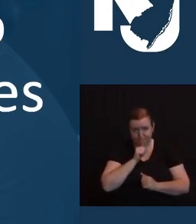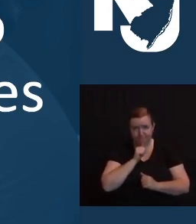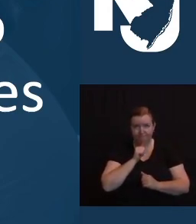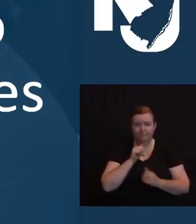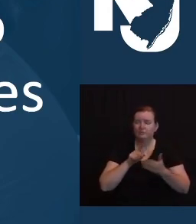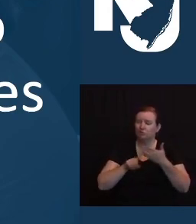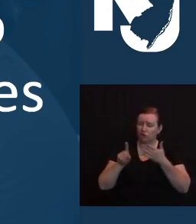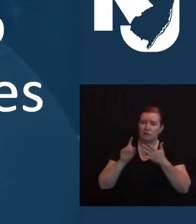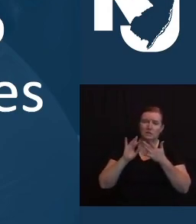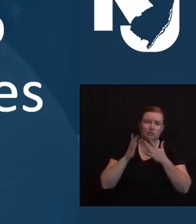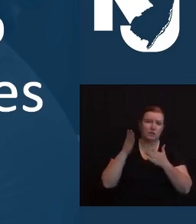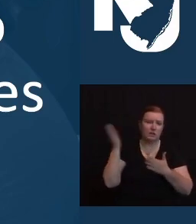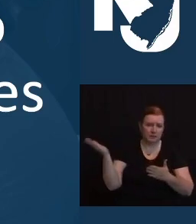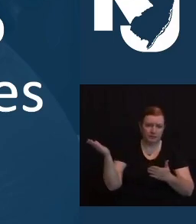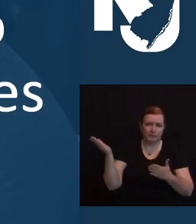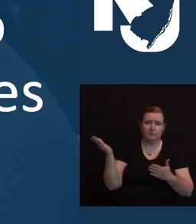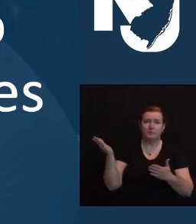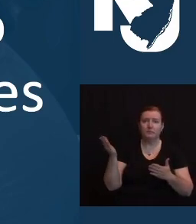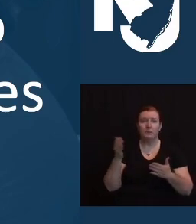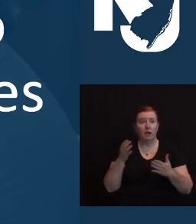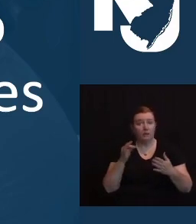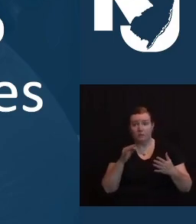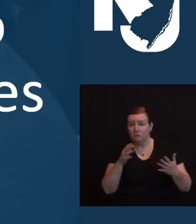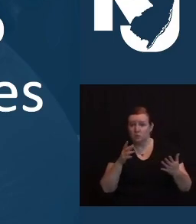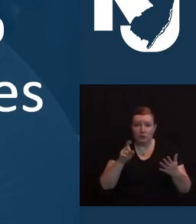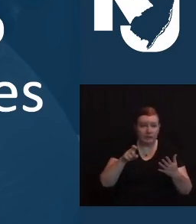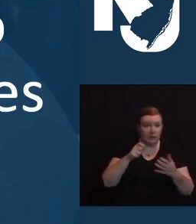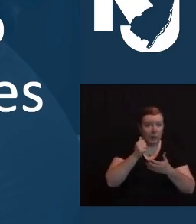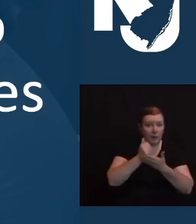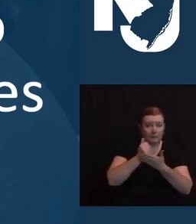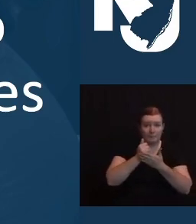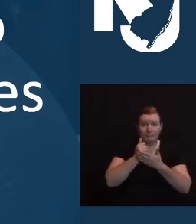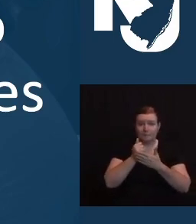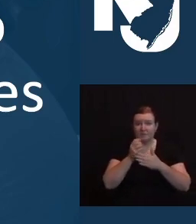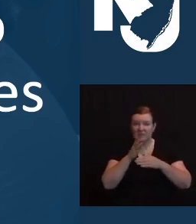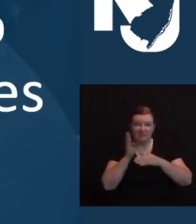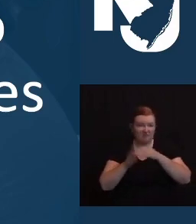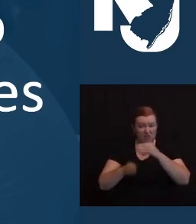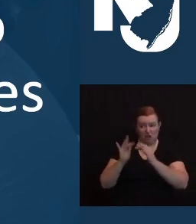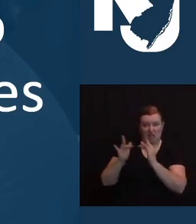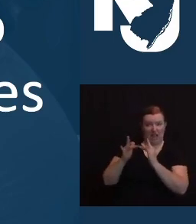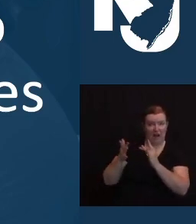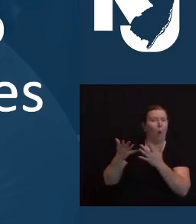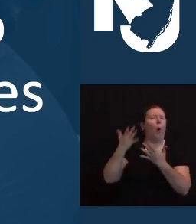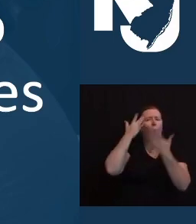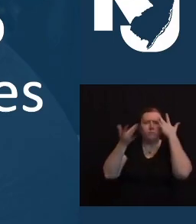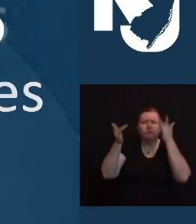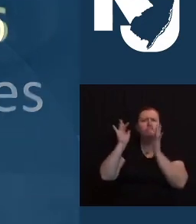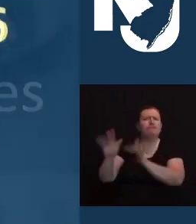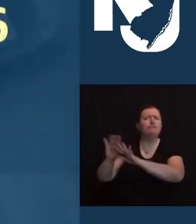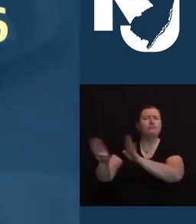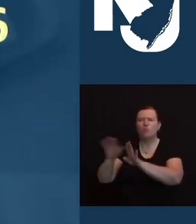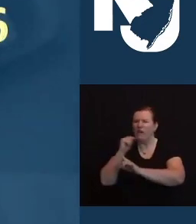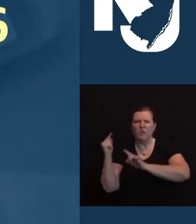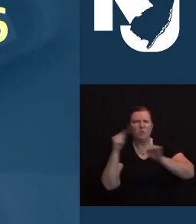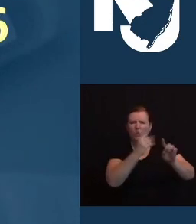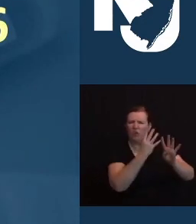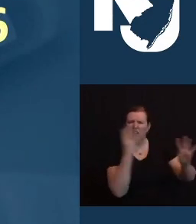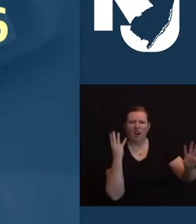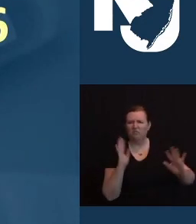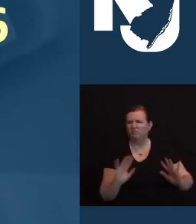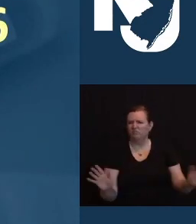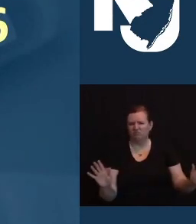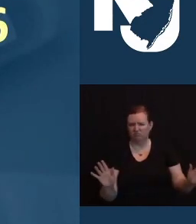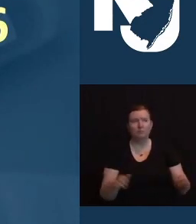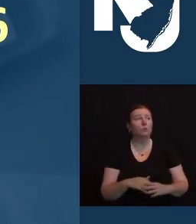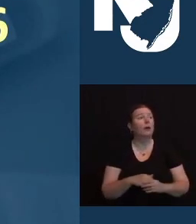online, and we will get through this together. With all of that out of the way, let's visit the overnight numbers. Today, we're reporting an